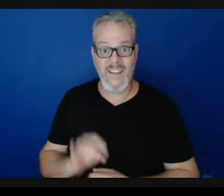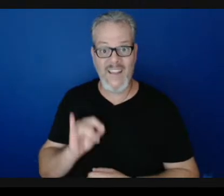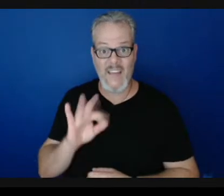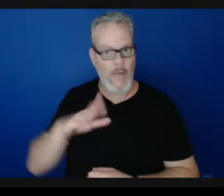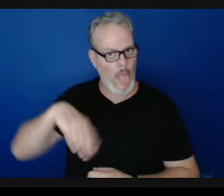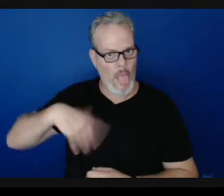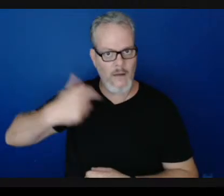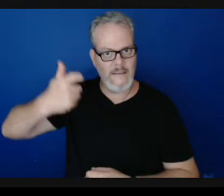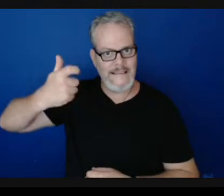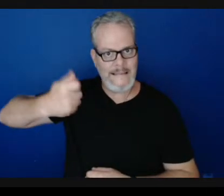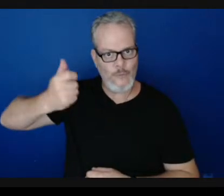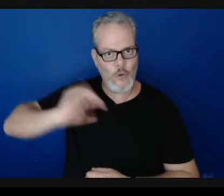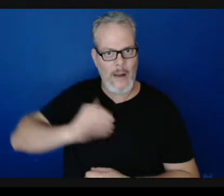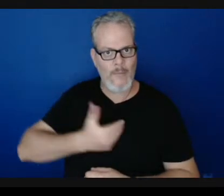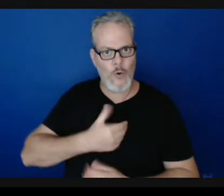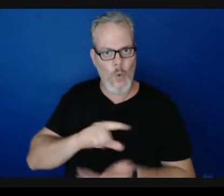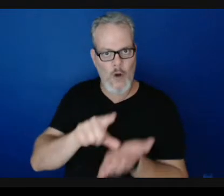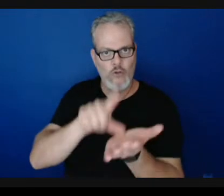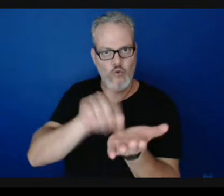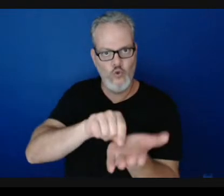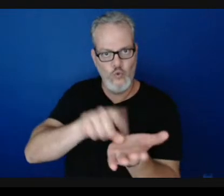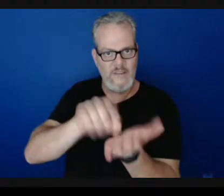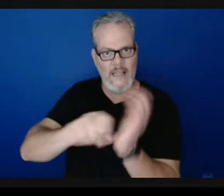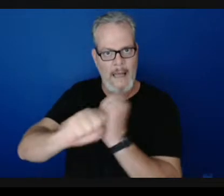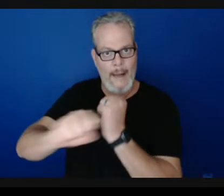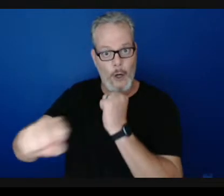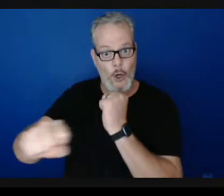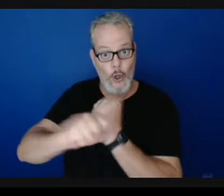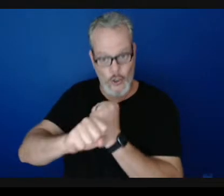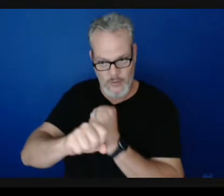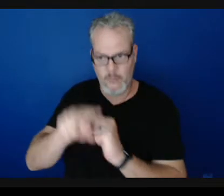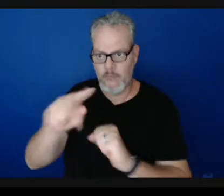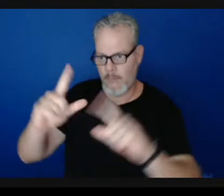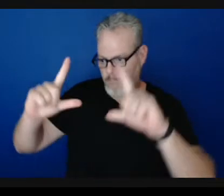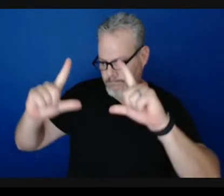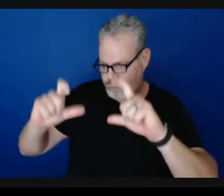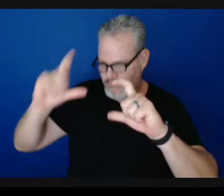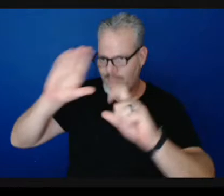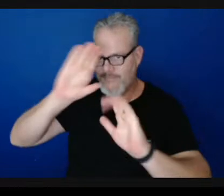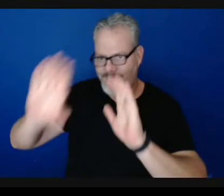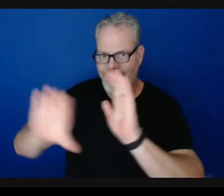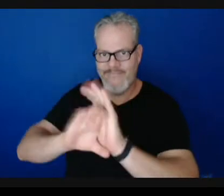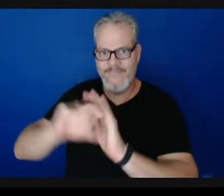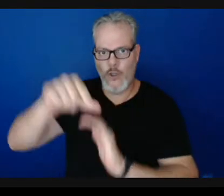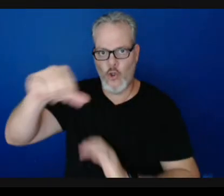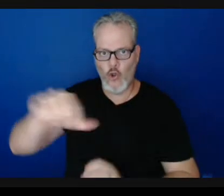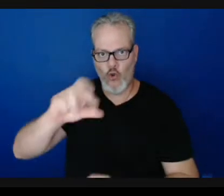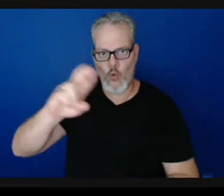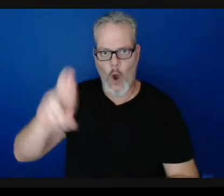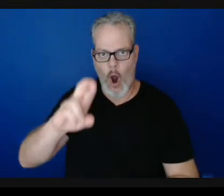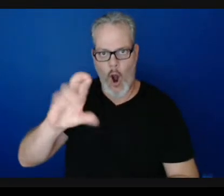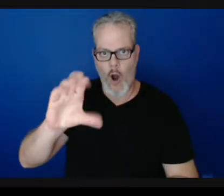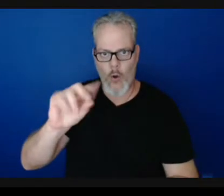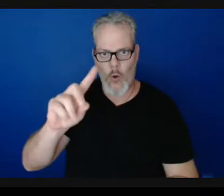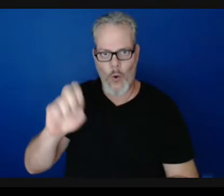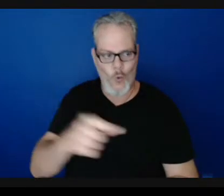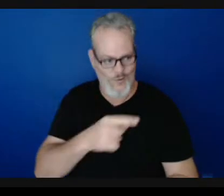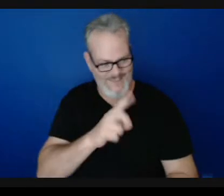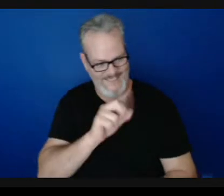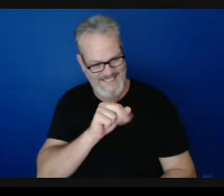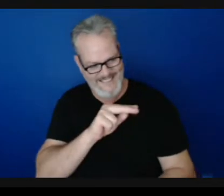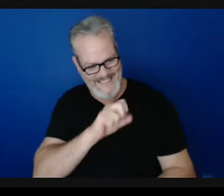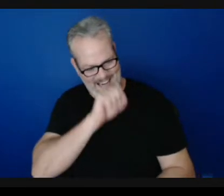to our newsletter, you can take a shot of the QR code that Dane loves that I put on the screen, or you can go over to our website